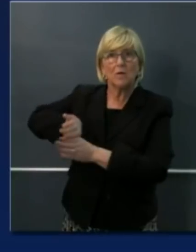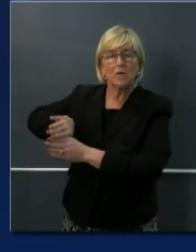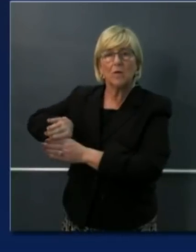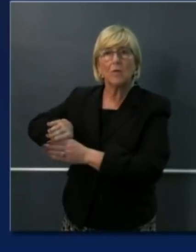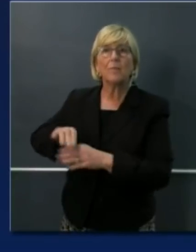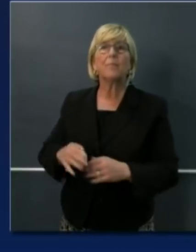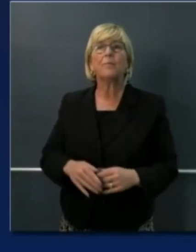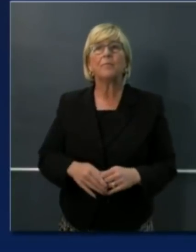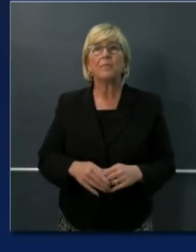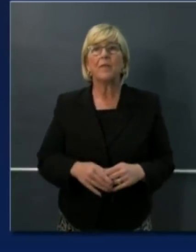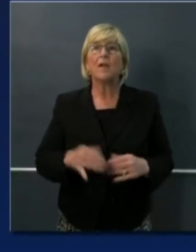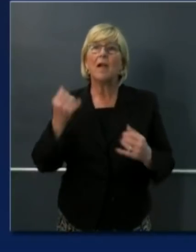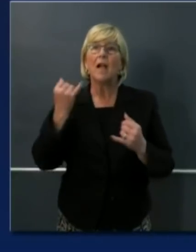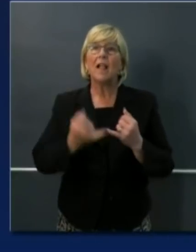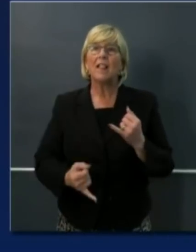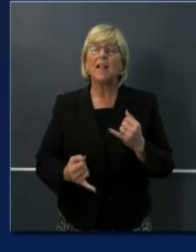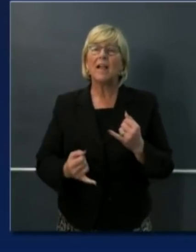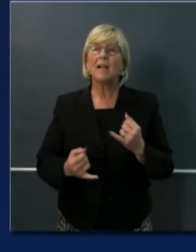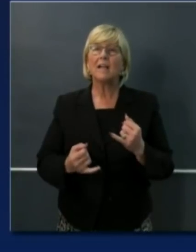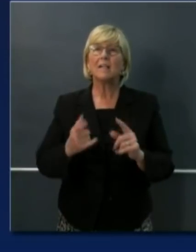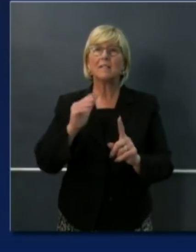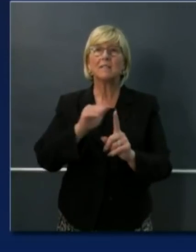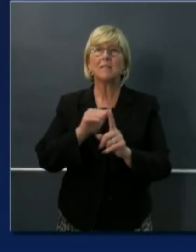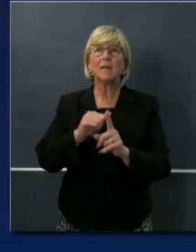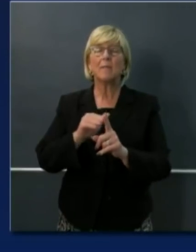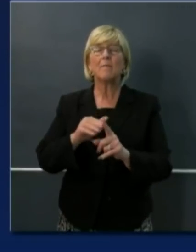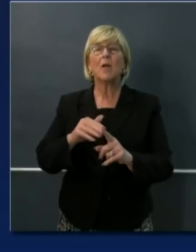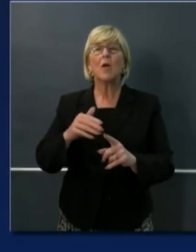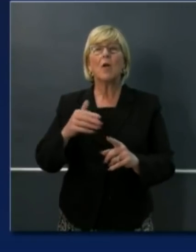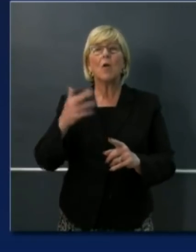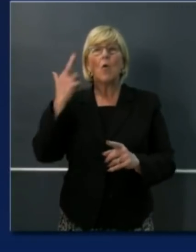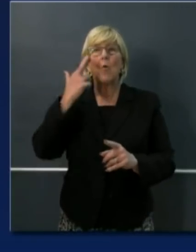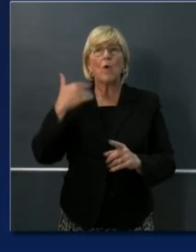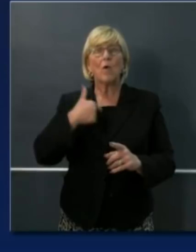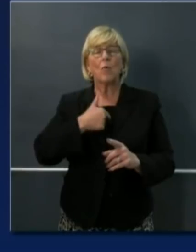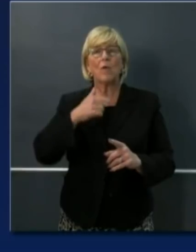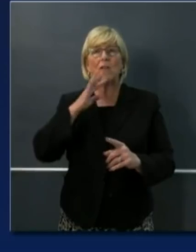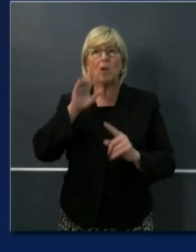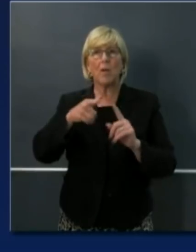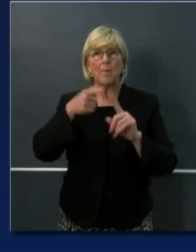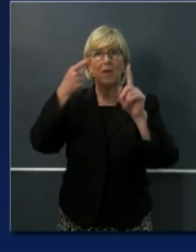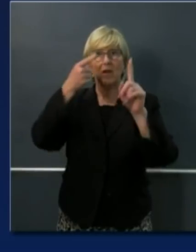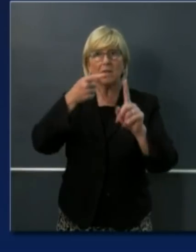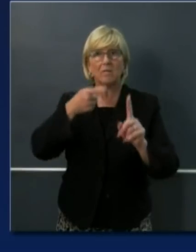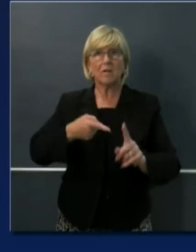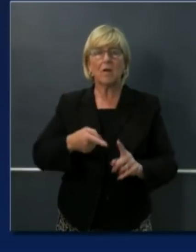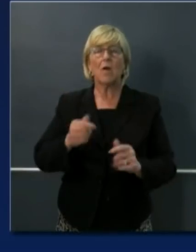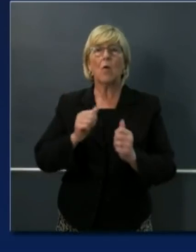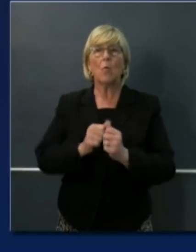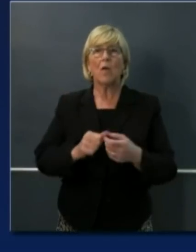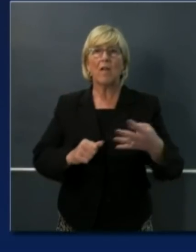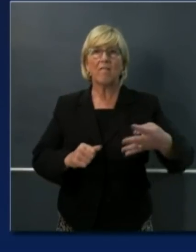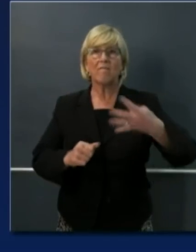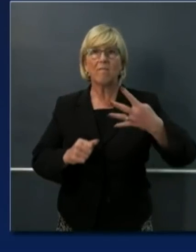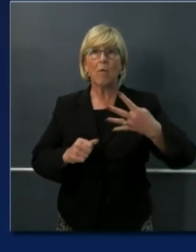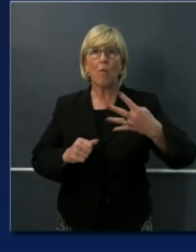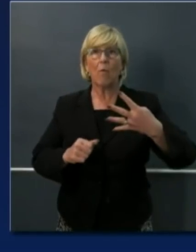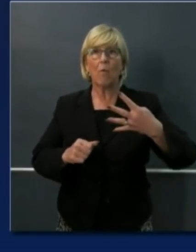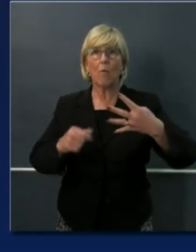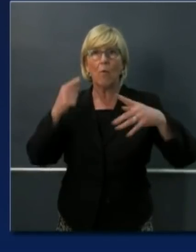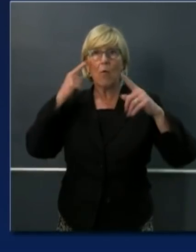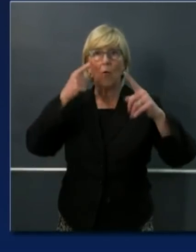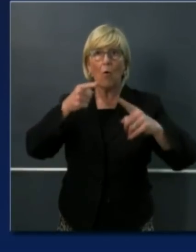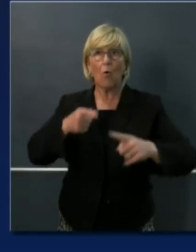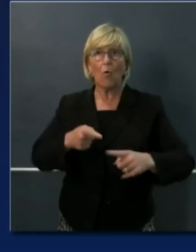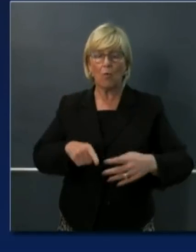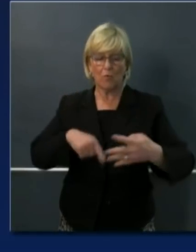So one last reminder that we built these indicators around a goal, 4 goals really, and I want to remind you what